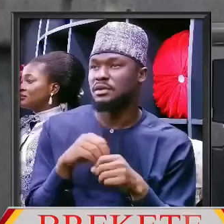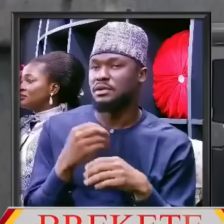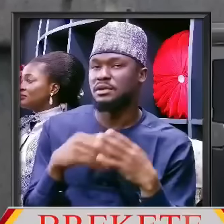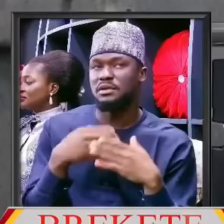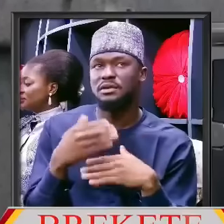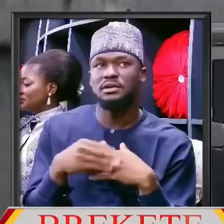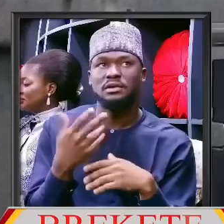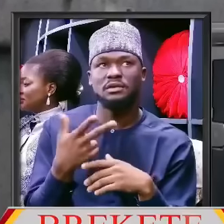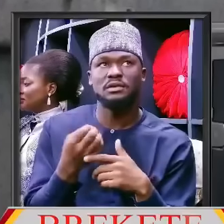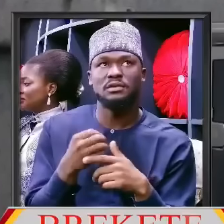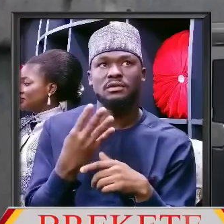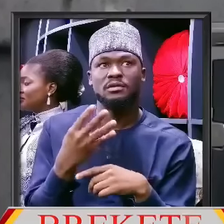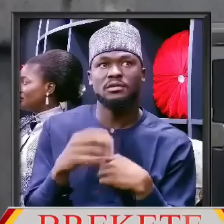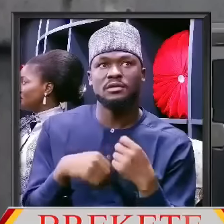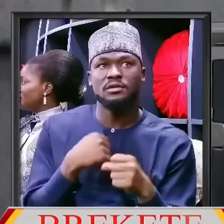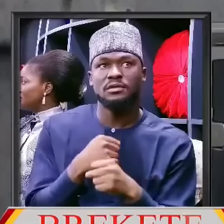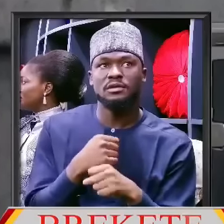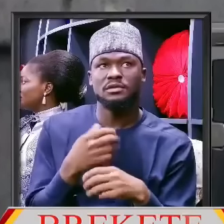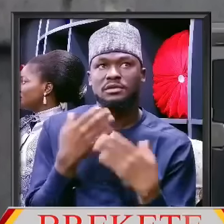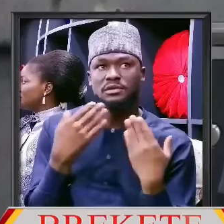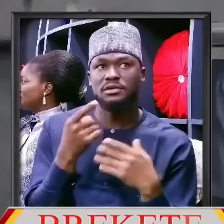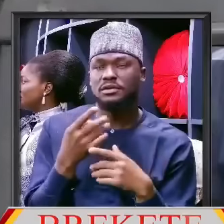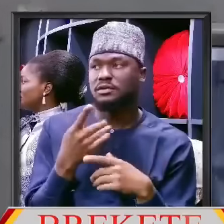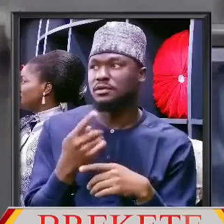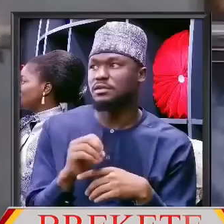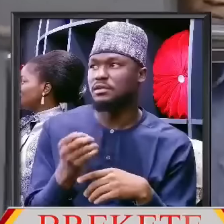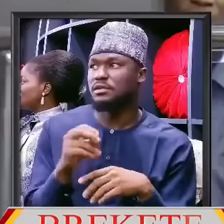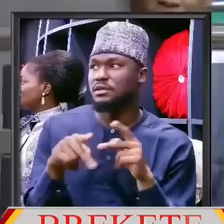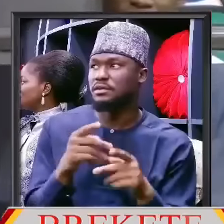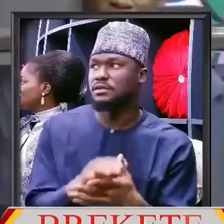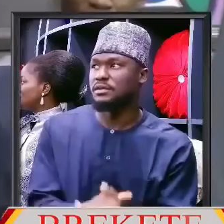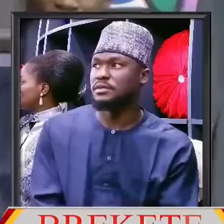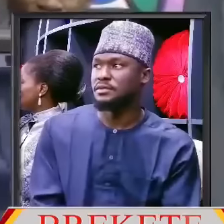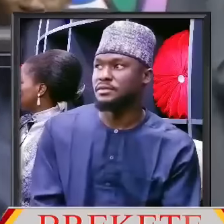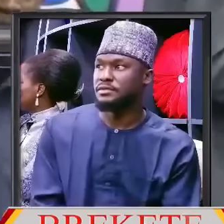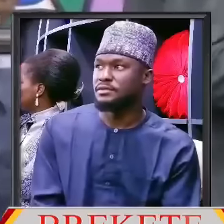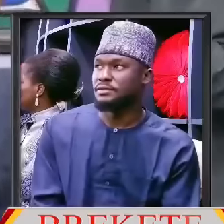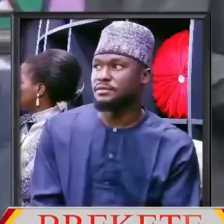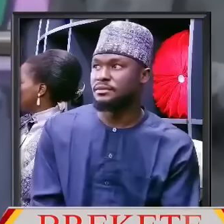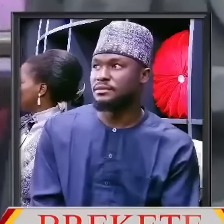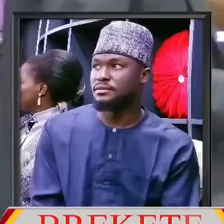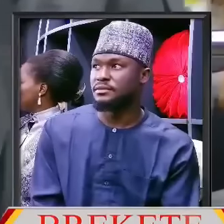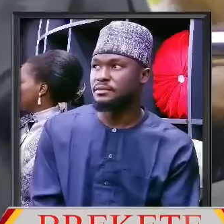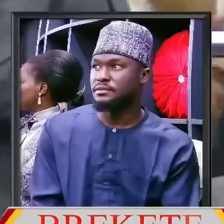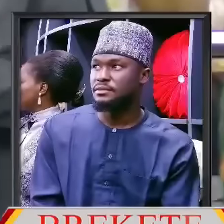years. Okay. Thank you. So the other people quickly.